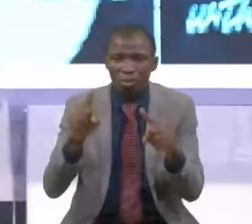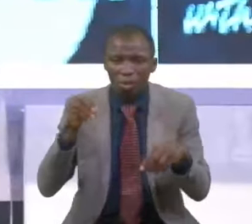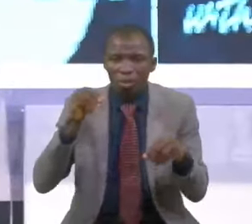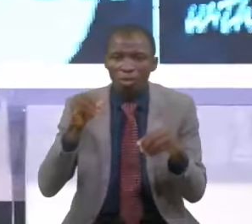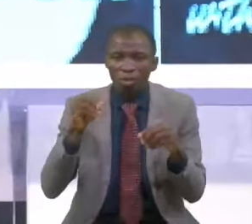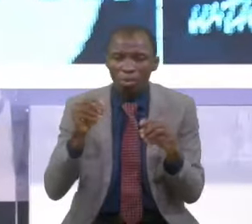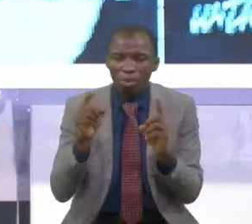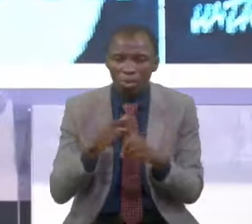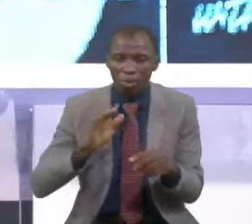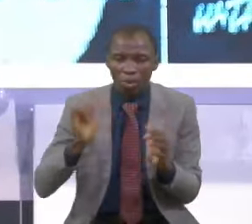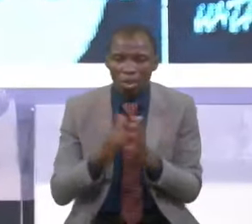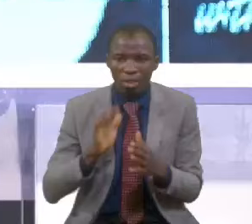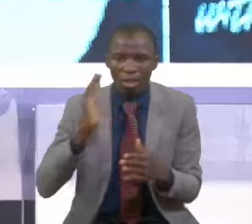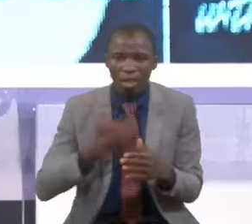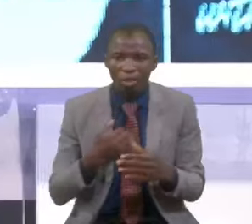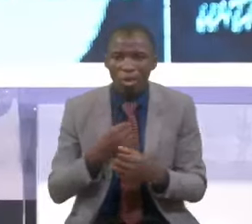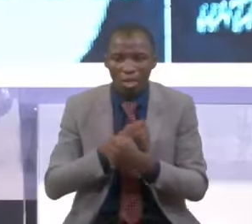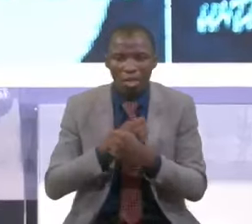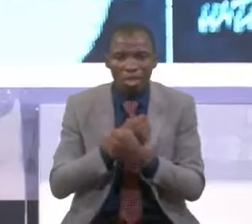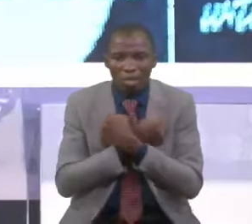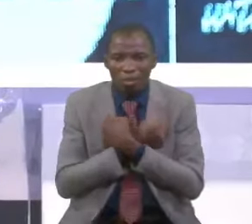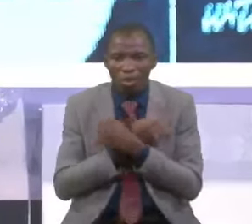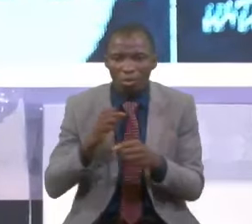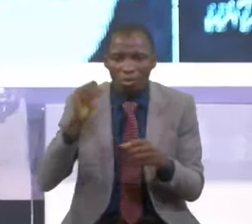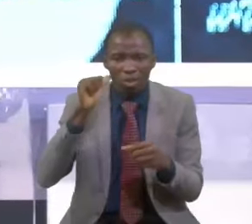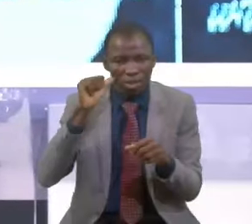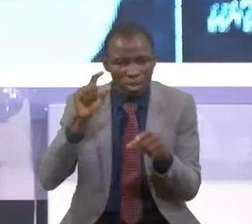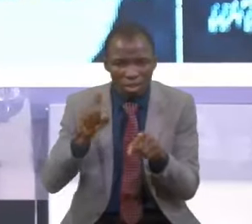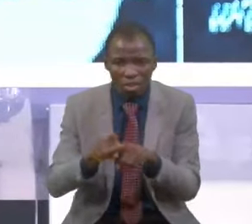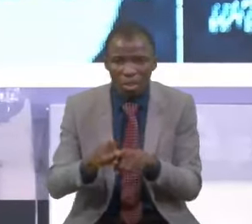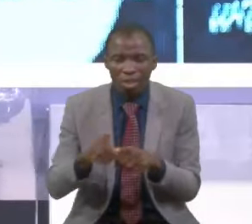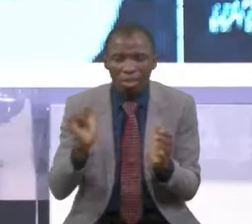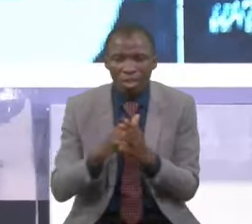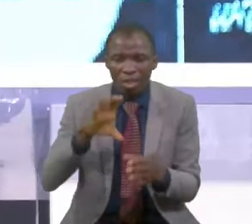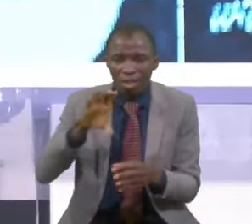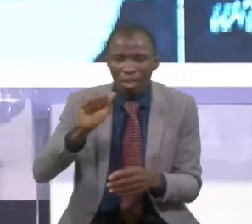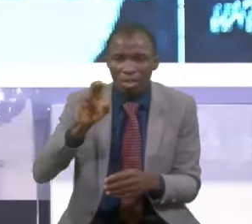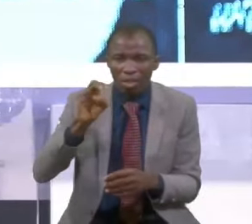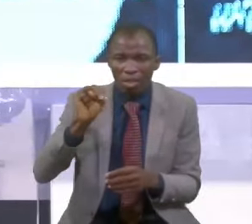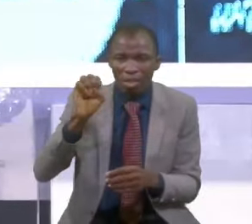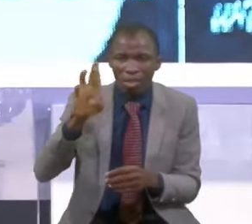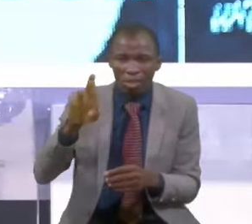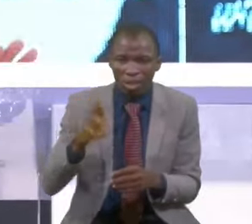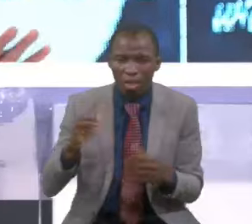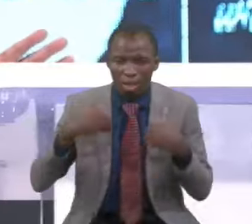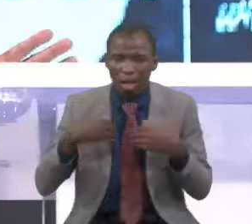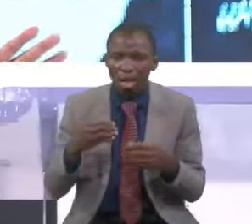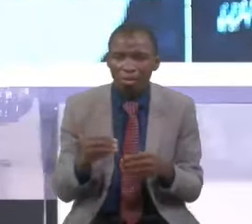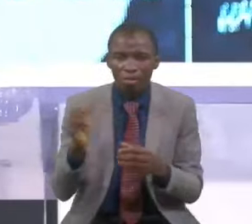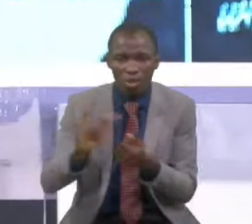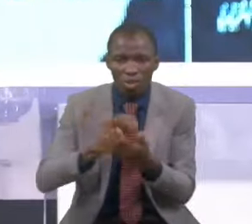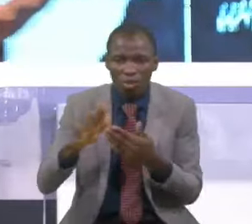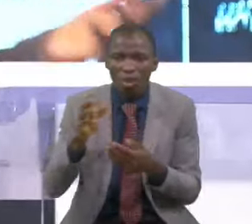sister, that the cancer that had eaten up that part of the body and getting to